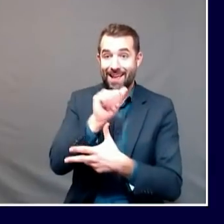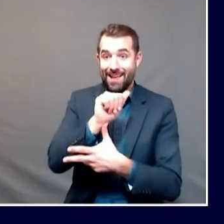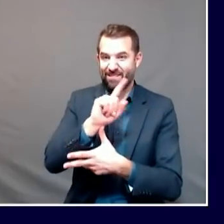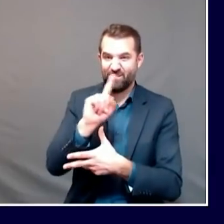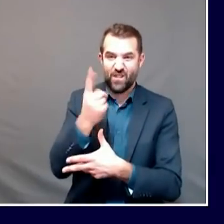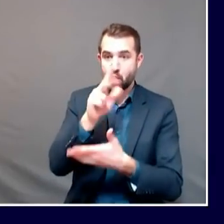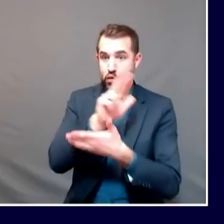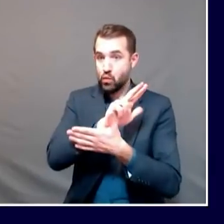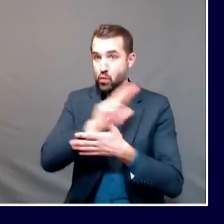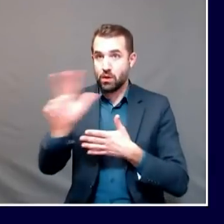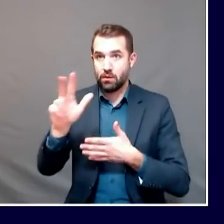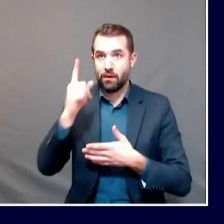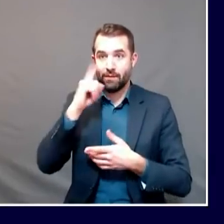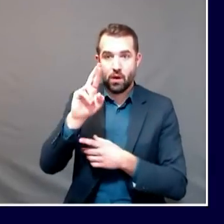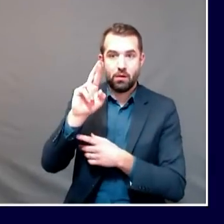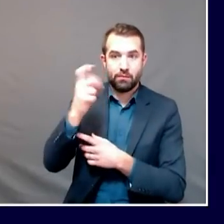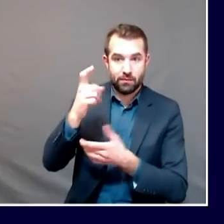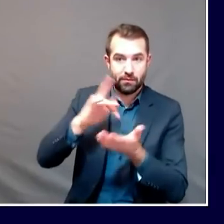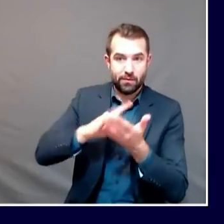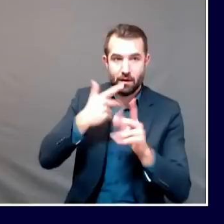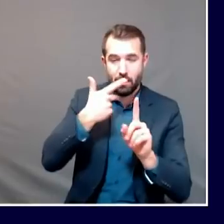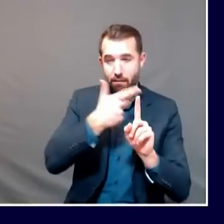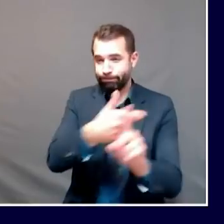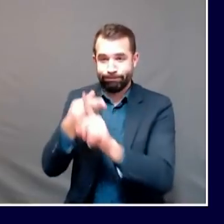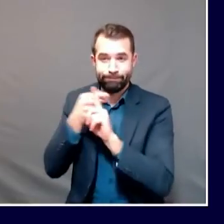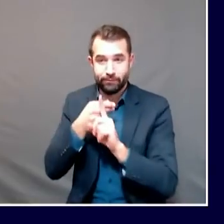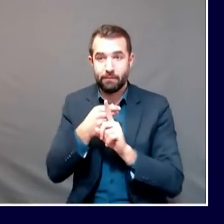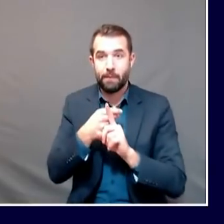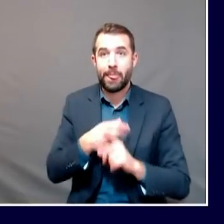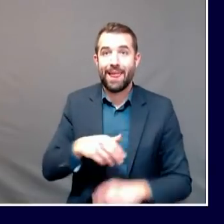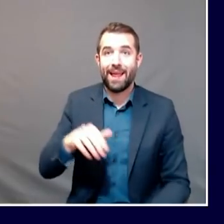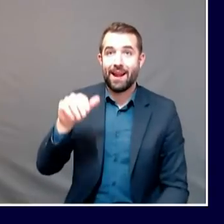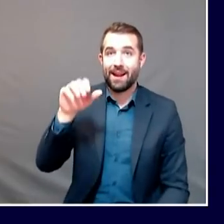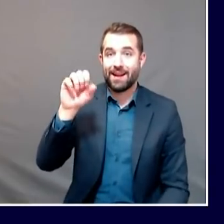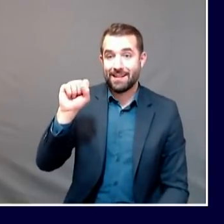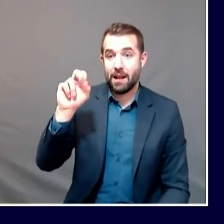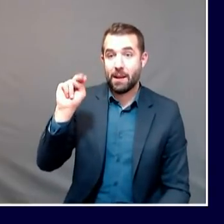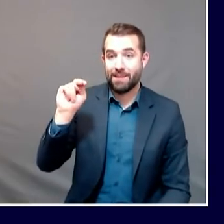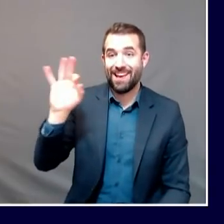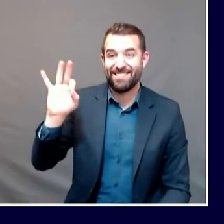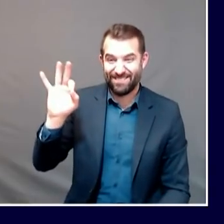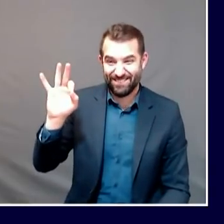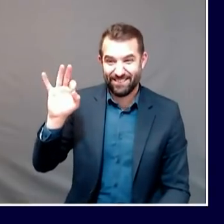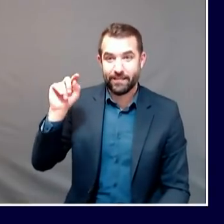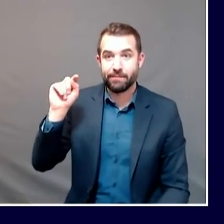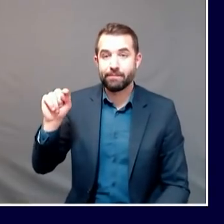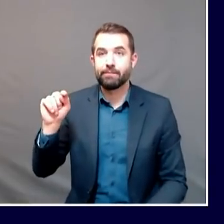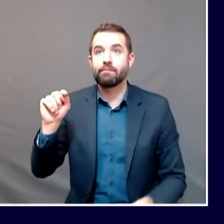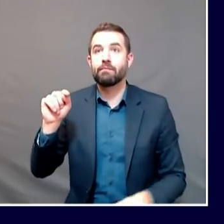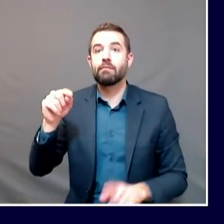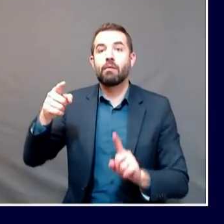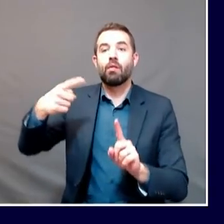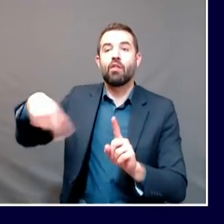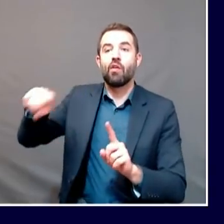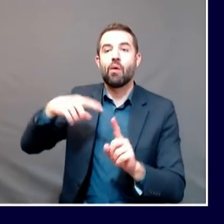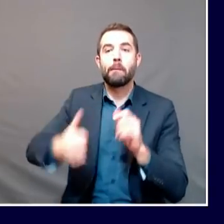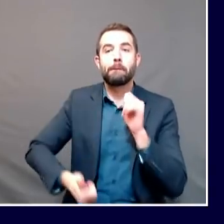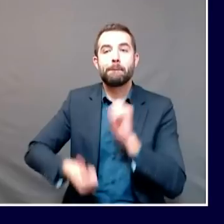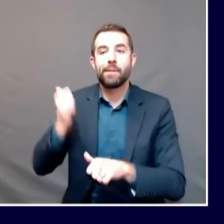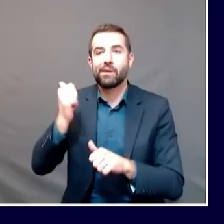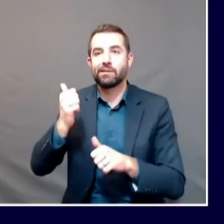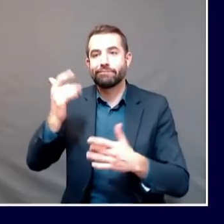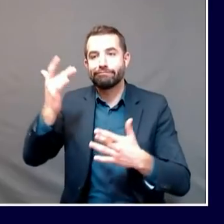pharmacy partnership is skilled nursing. Those are individuals who are the most medically vulnerable, who require the most intensive